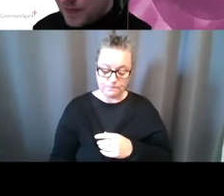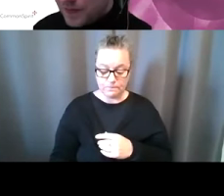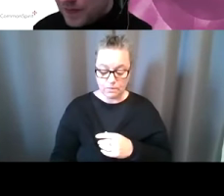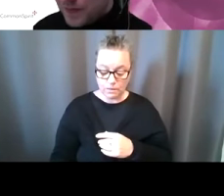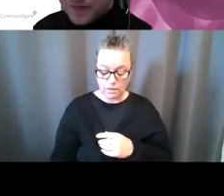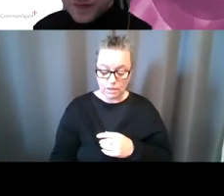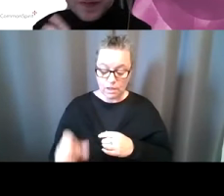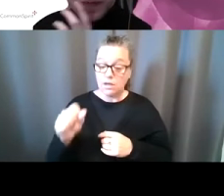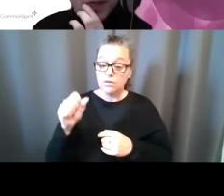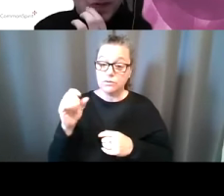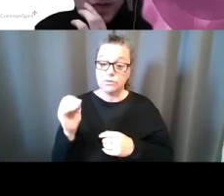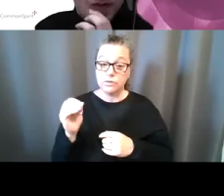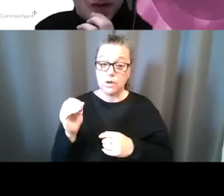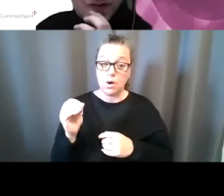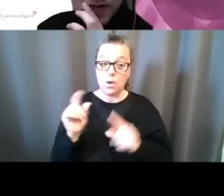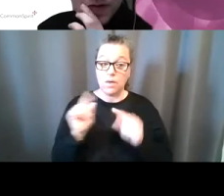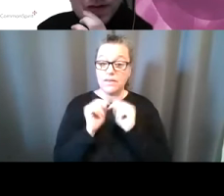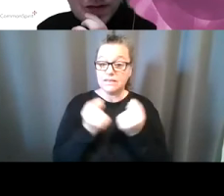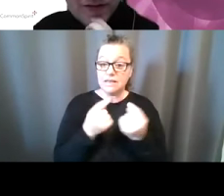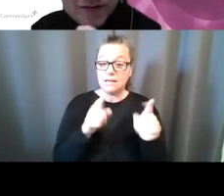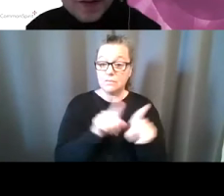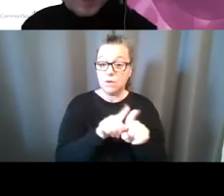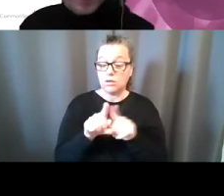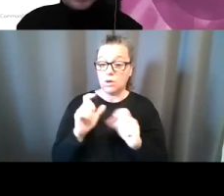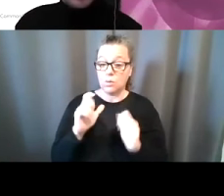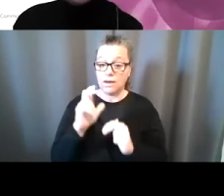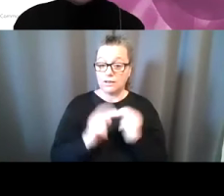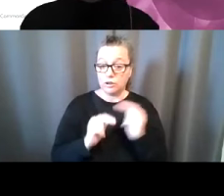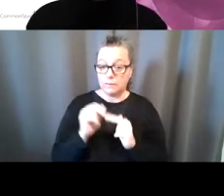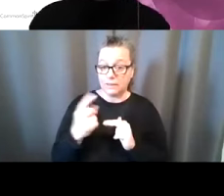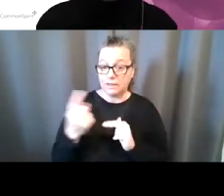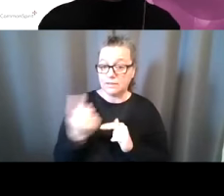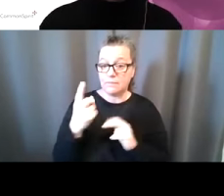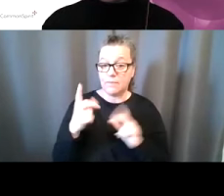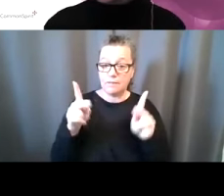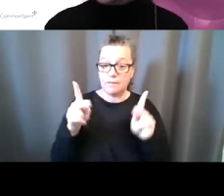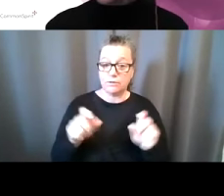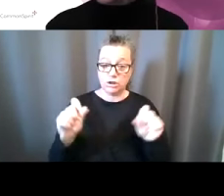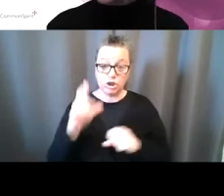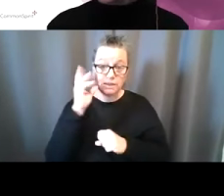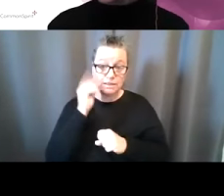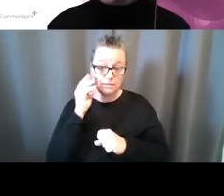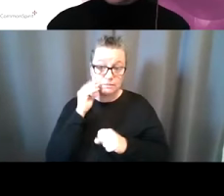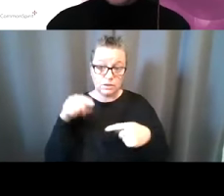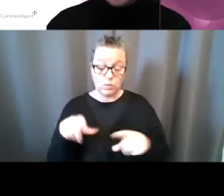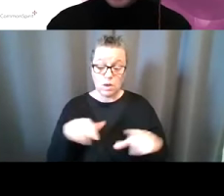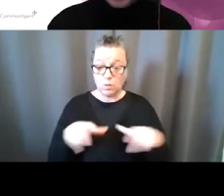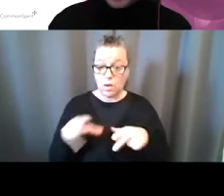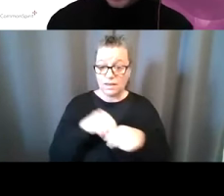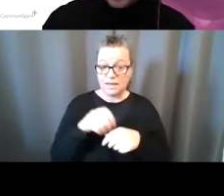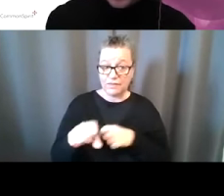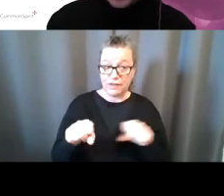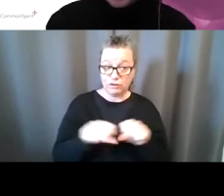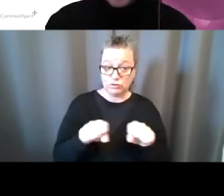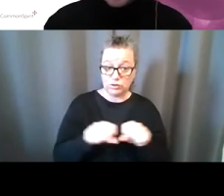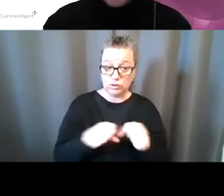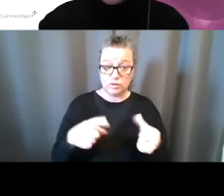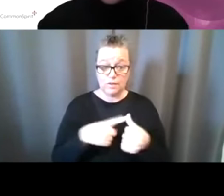So the team also wanted to build something that a person could experience while walking in their shoes. On the first day of